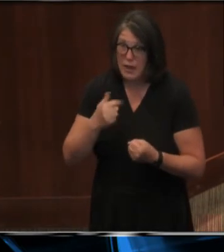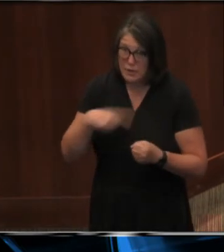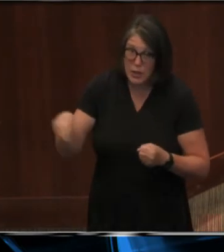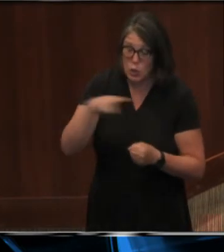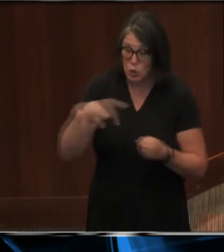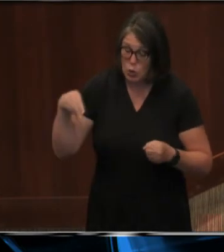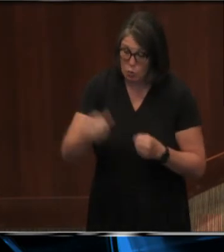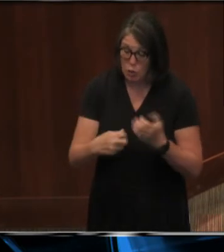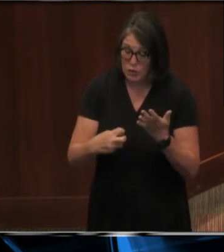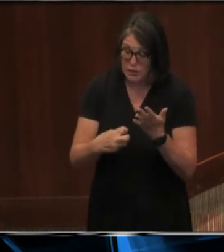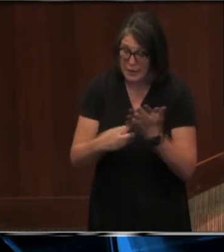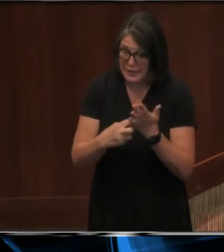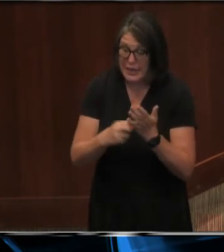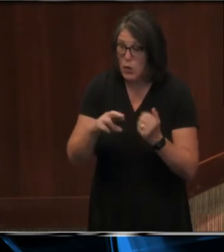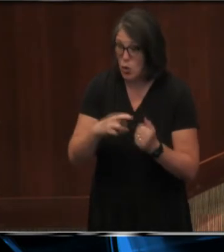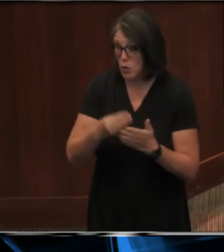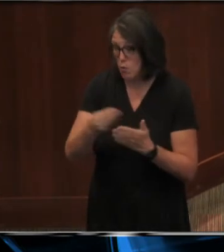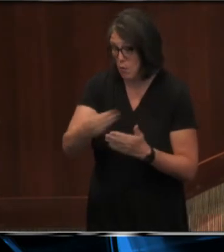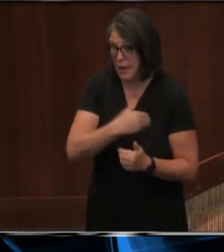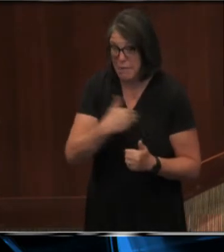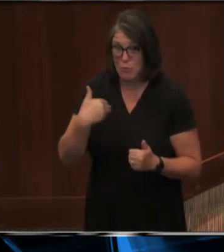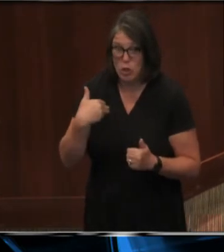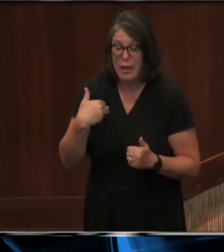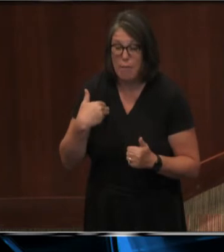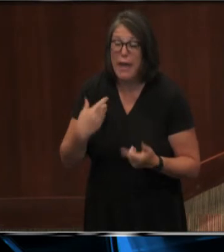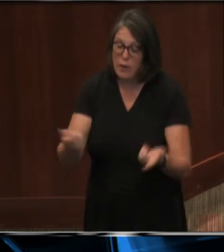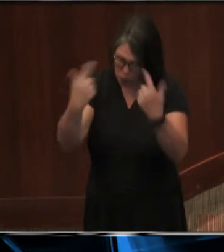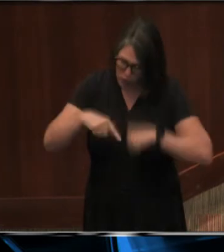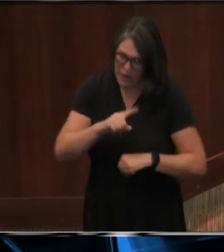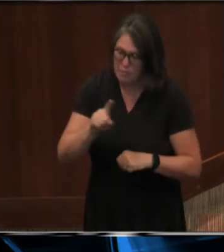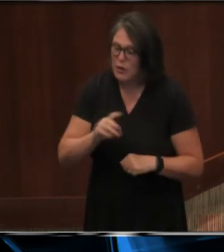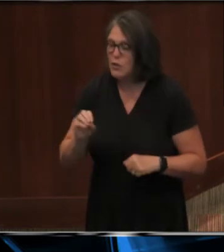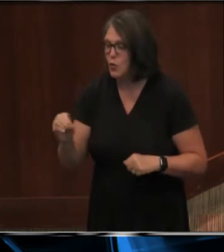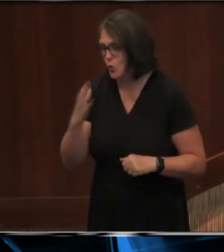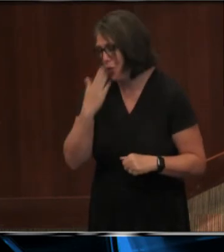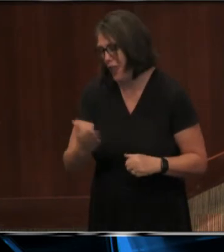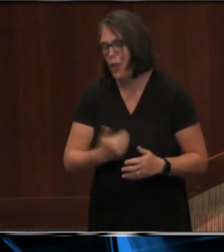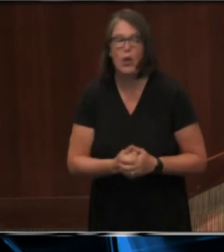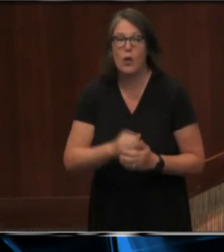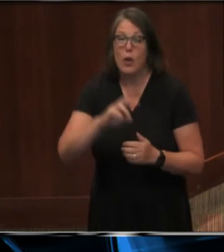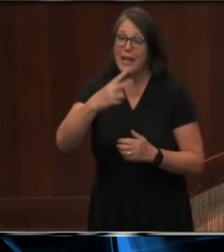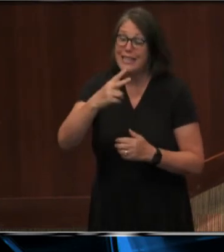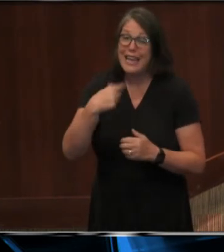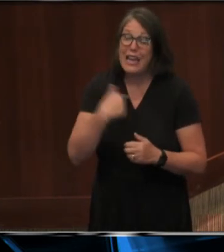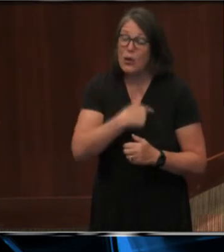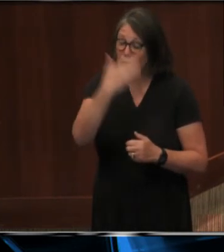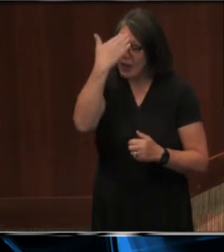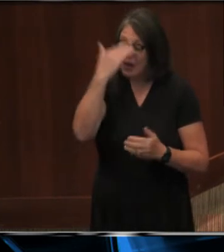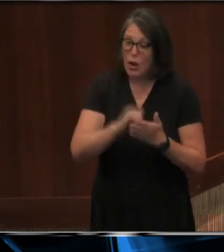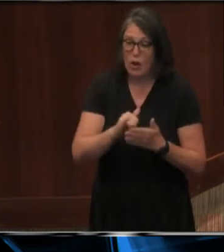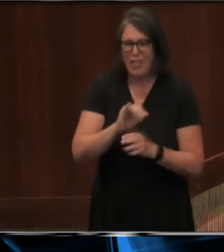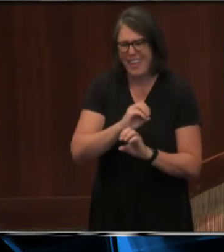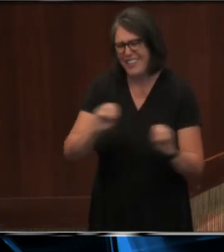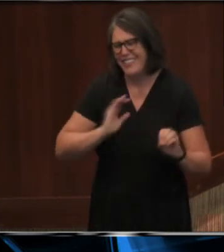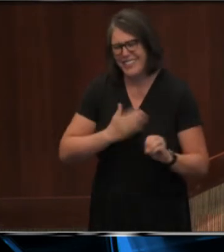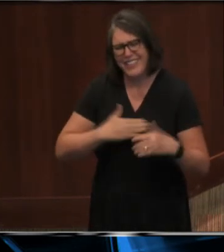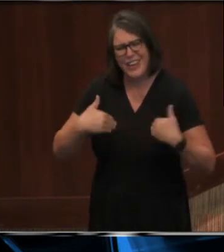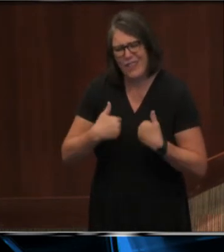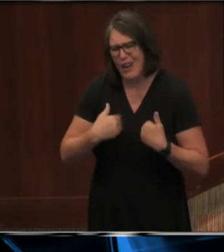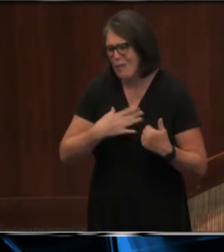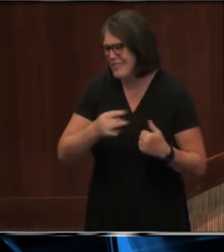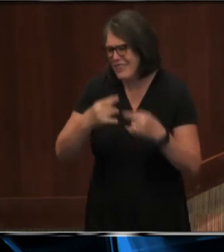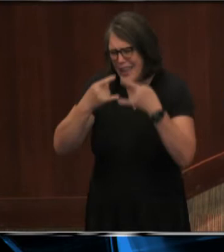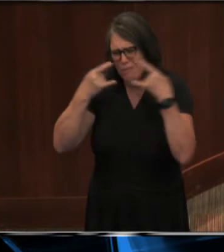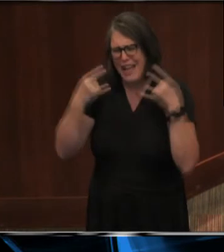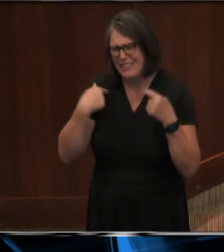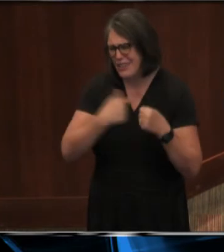and come and enjoy the zoo, or you buy a membership and come to the zoo, and I wanted to thank you for that. Second thing is, we know none of our animals like to wear masks, and we know some